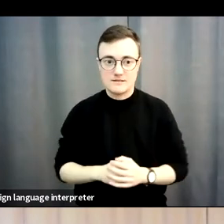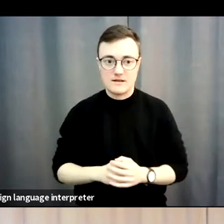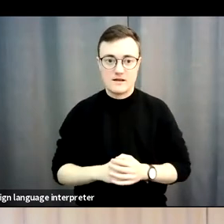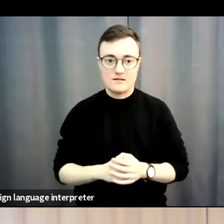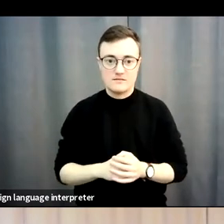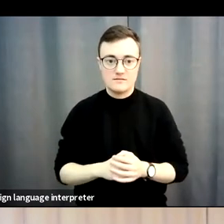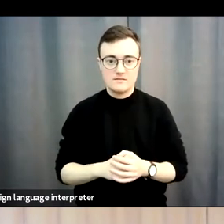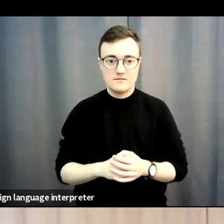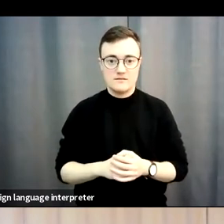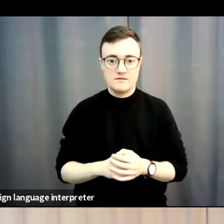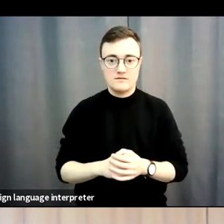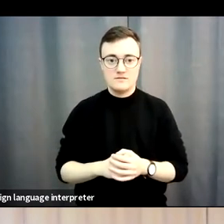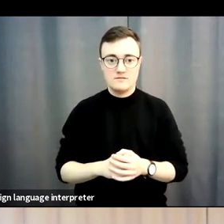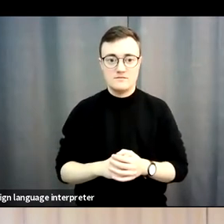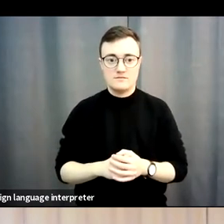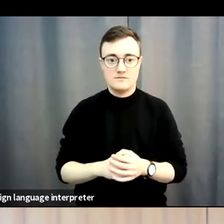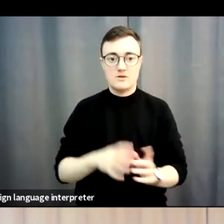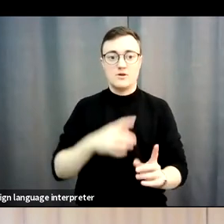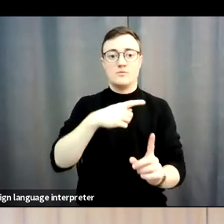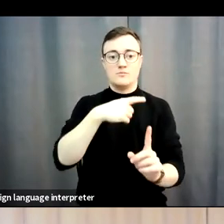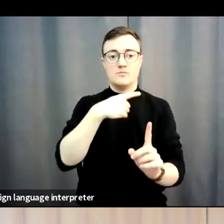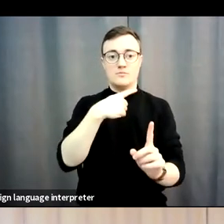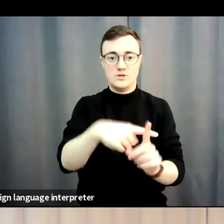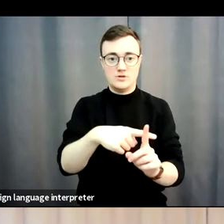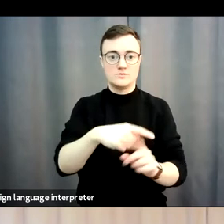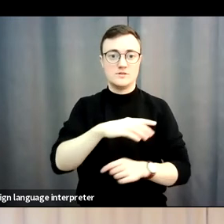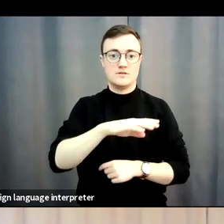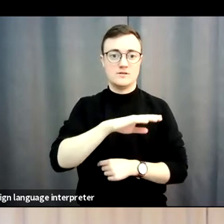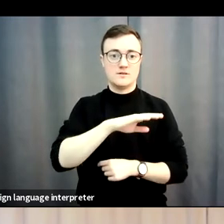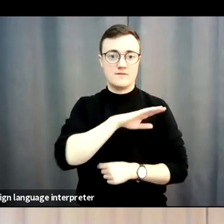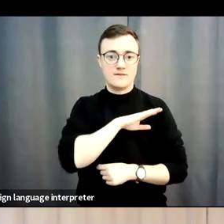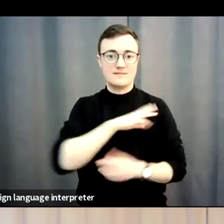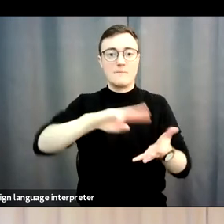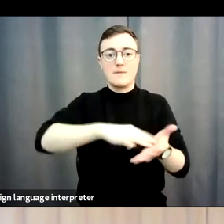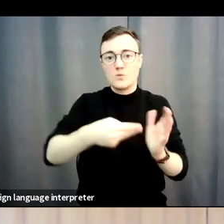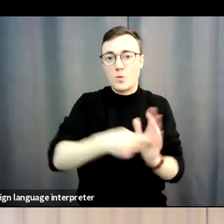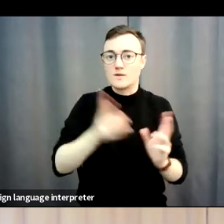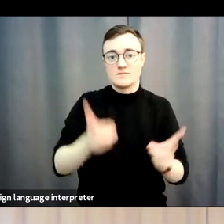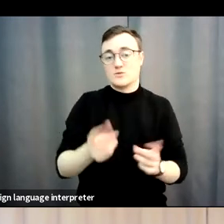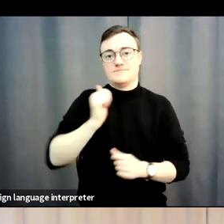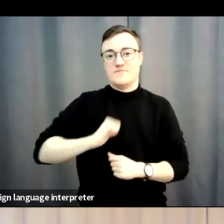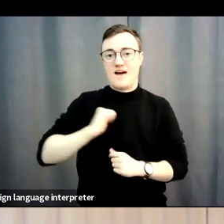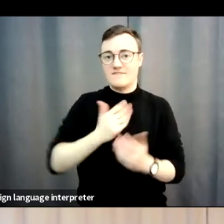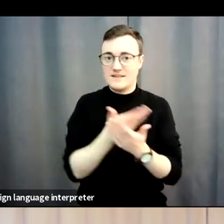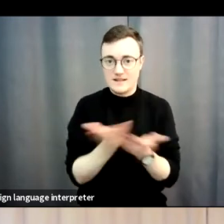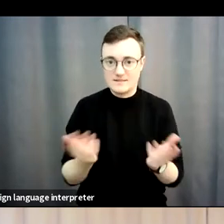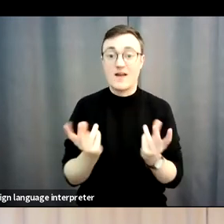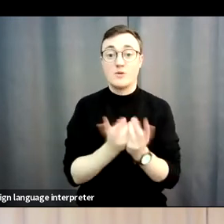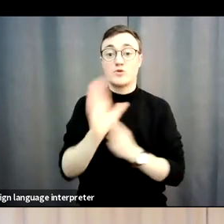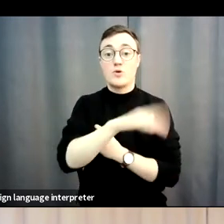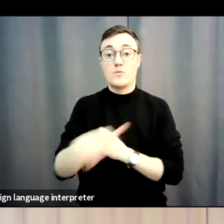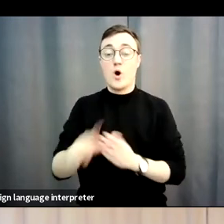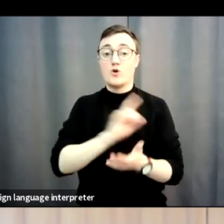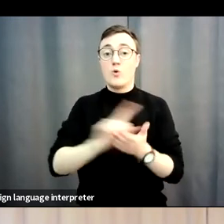not being used or provided. Consequently, they often face situations where they have